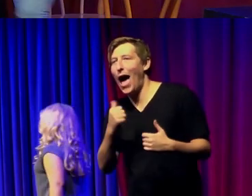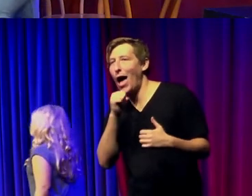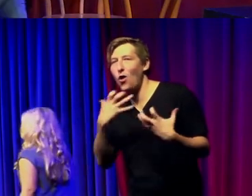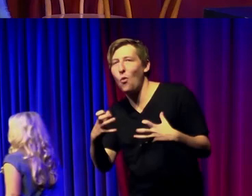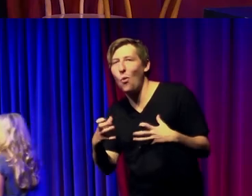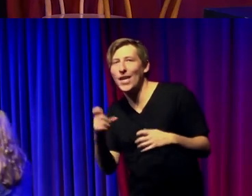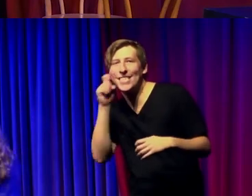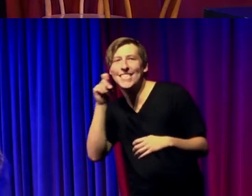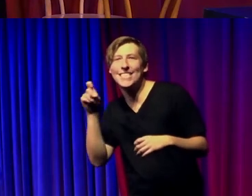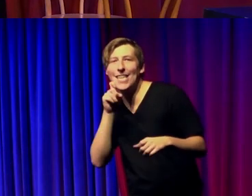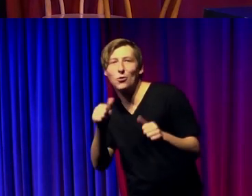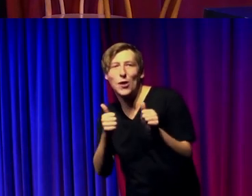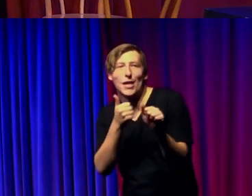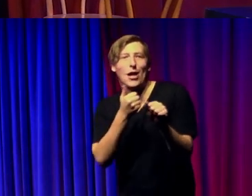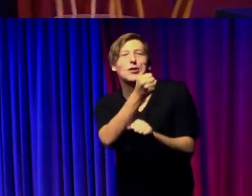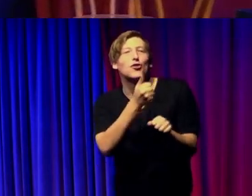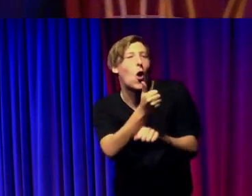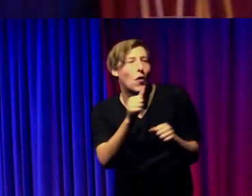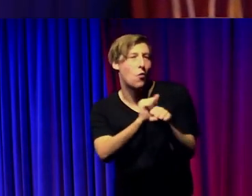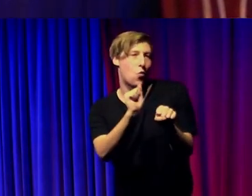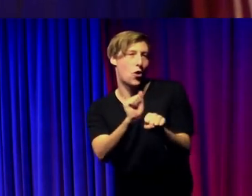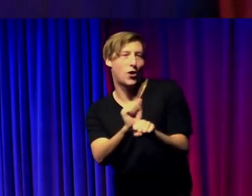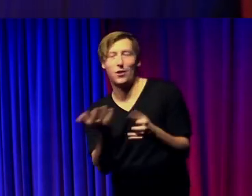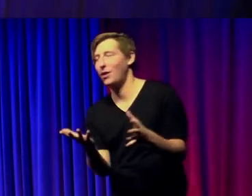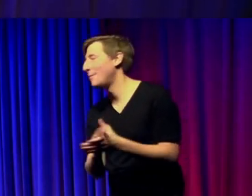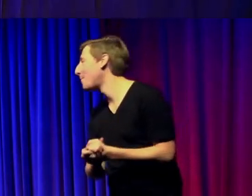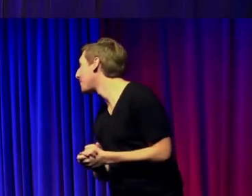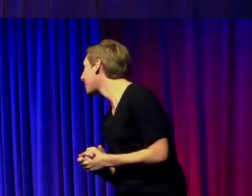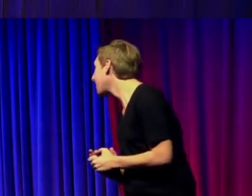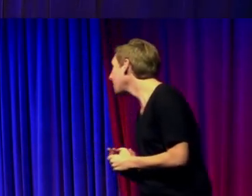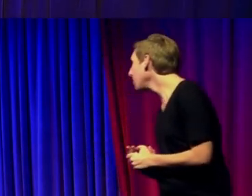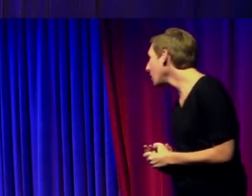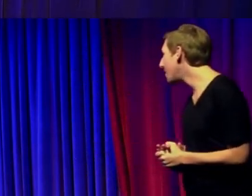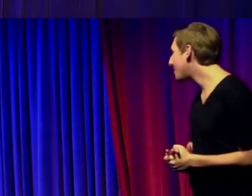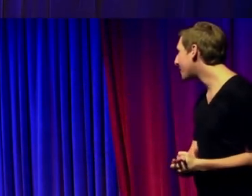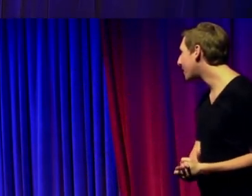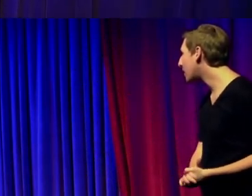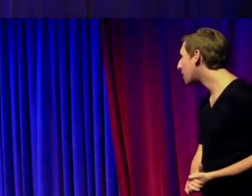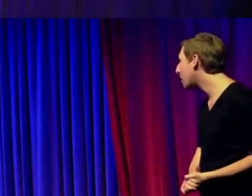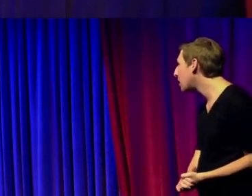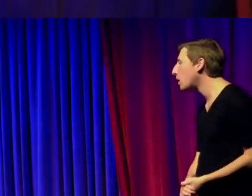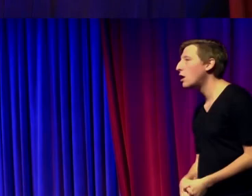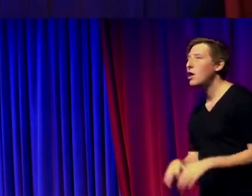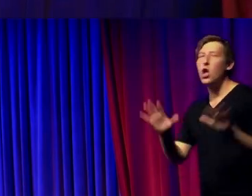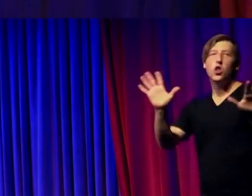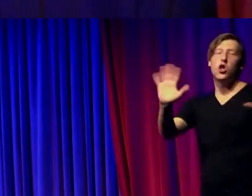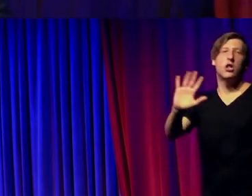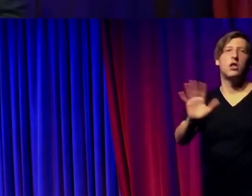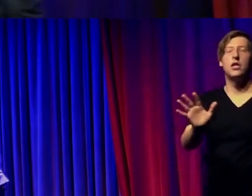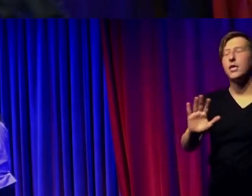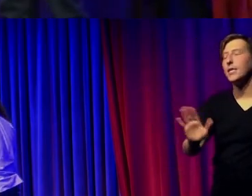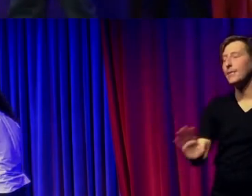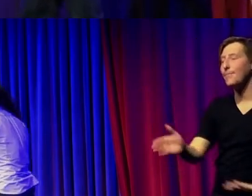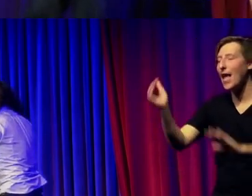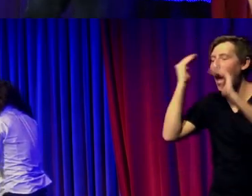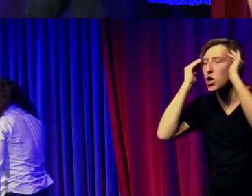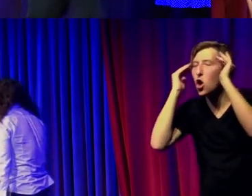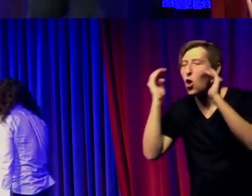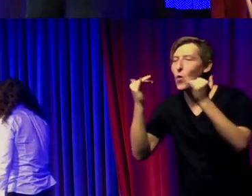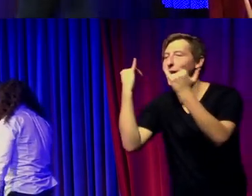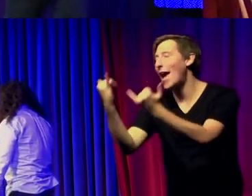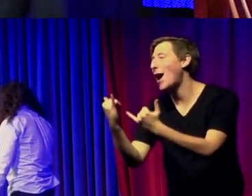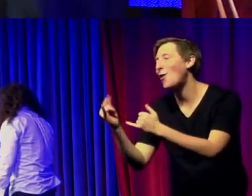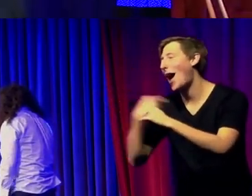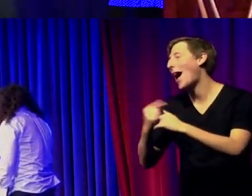Mark, I know the therapist said we should try this, but I feel like we're in my bedroom. I know that we're not at Dave and Buster's. I know, like,